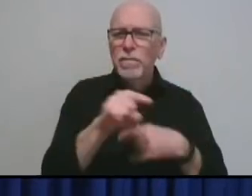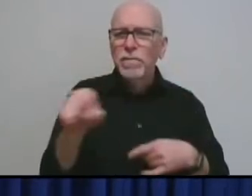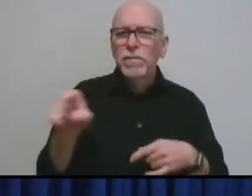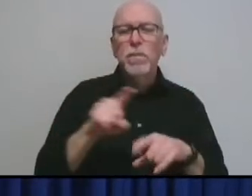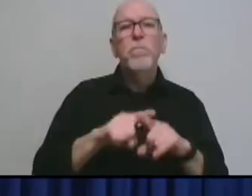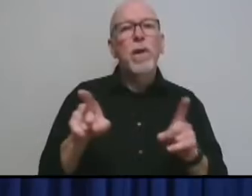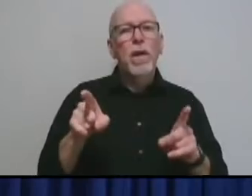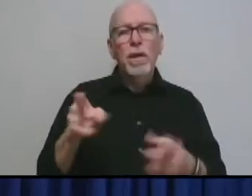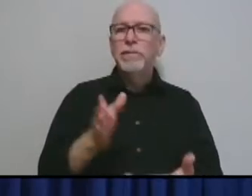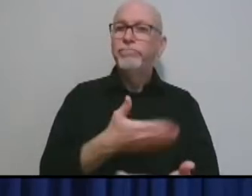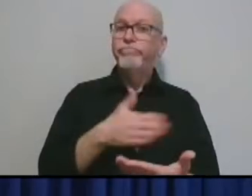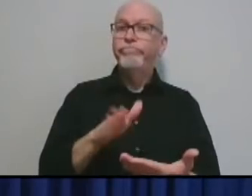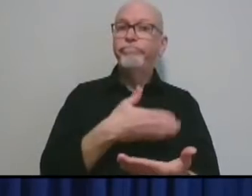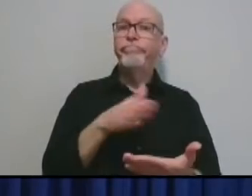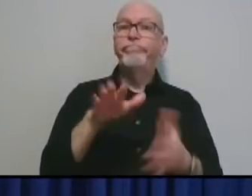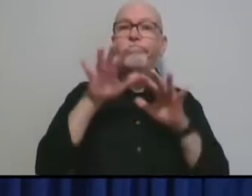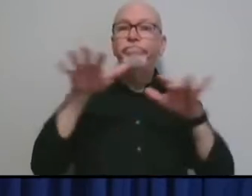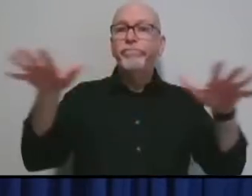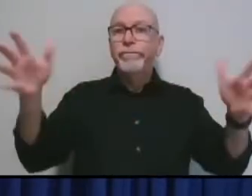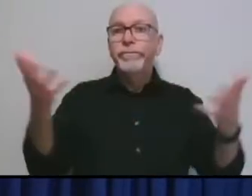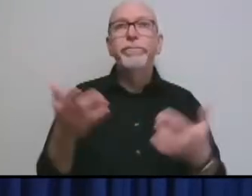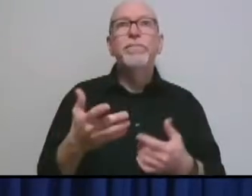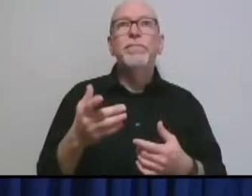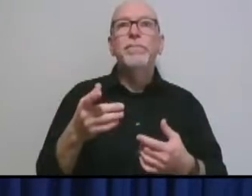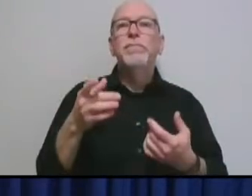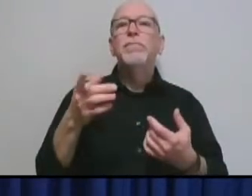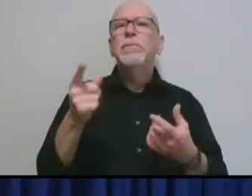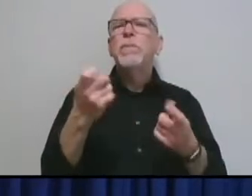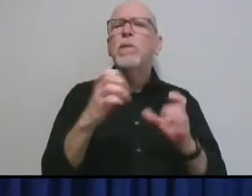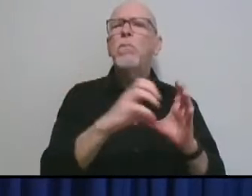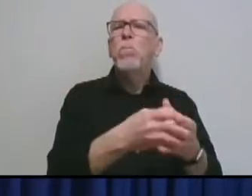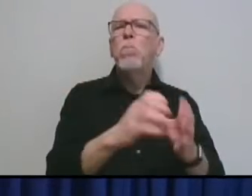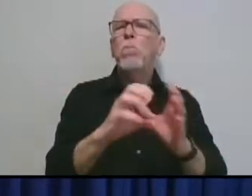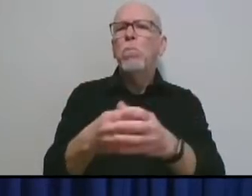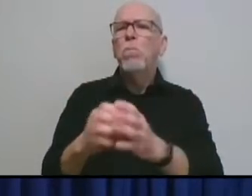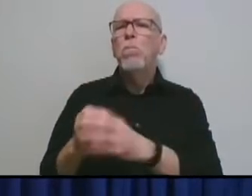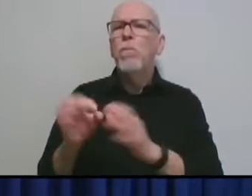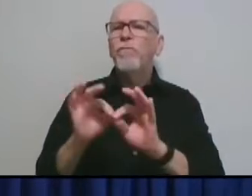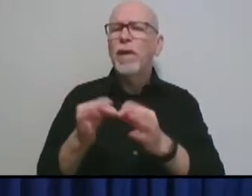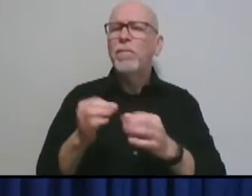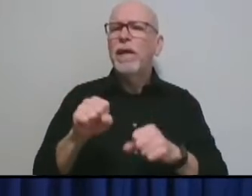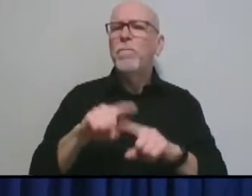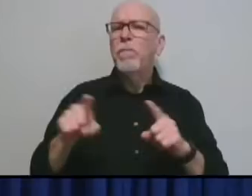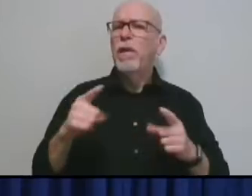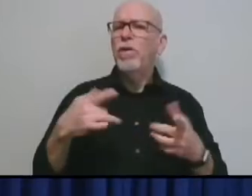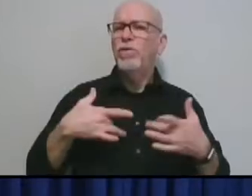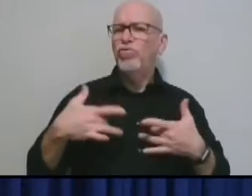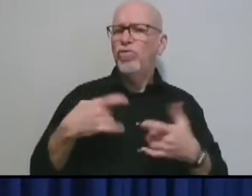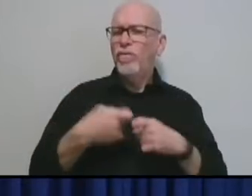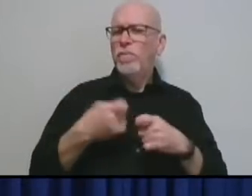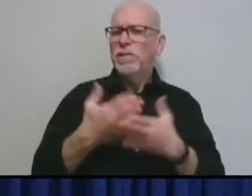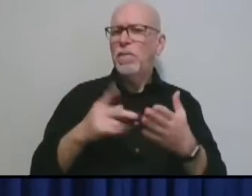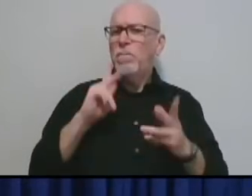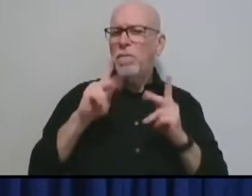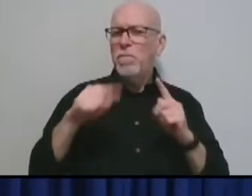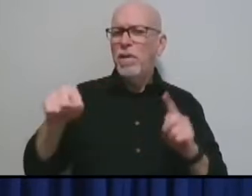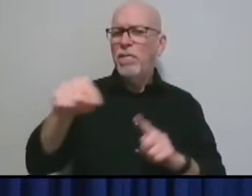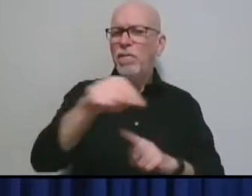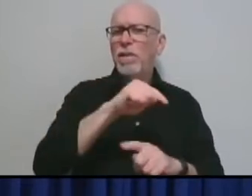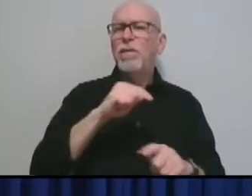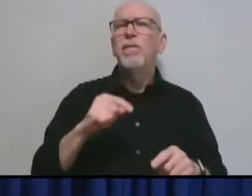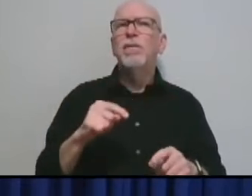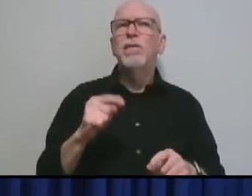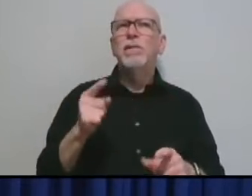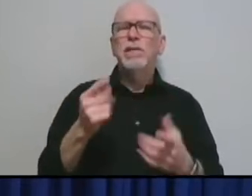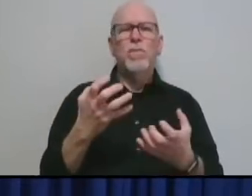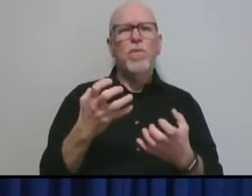are singing. They're segregated a little bit in family groups, but there was concern from some of the congregation, and they